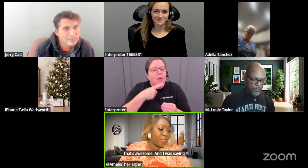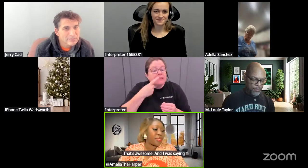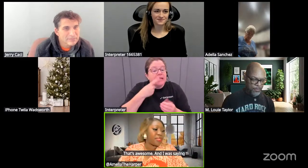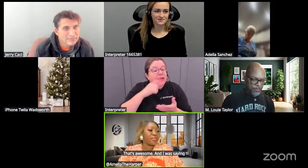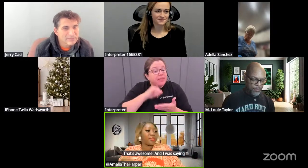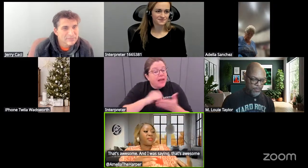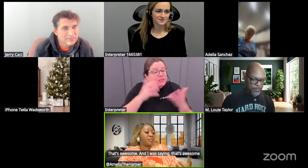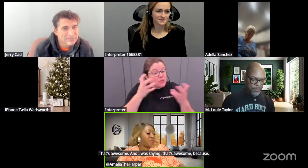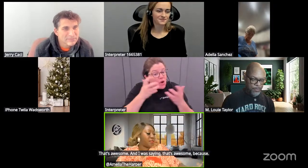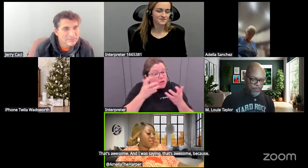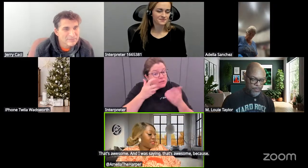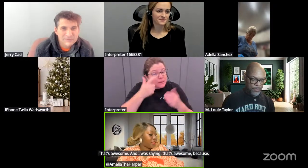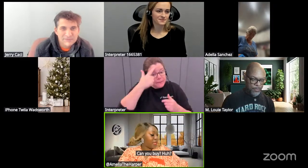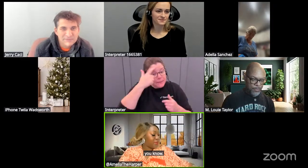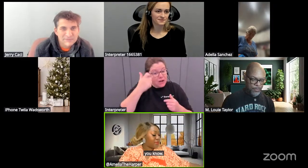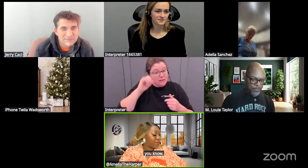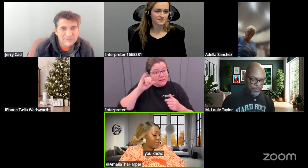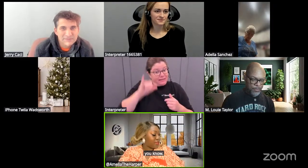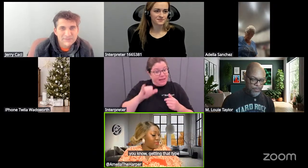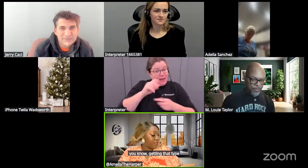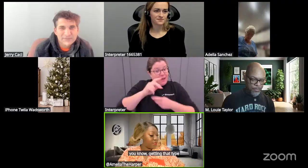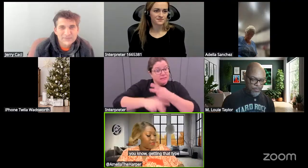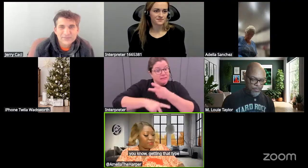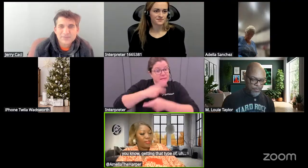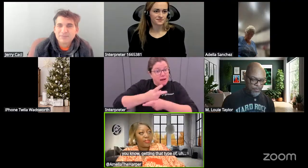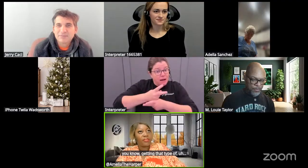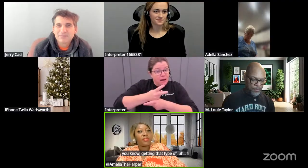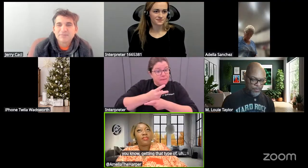awesome because, getting that type of